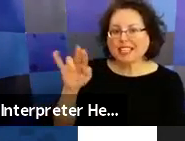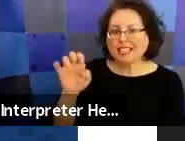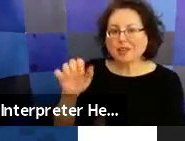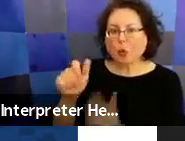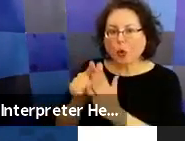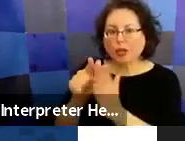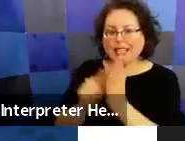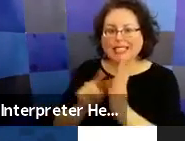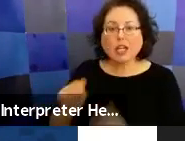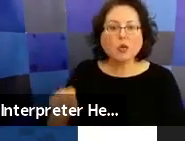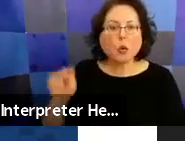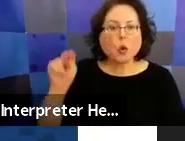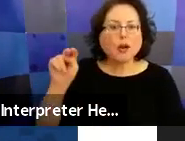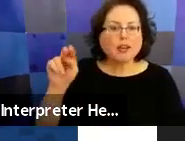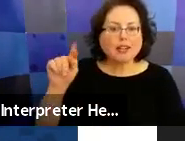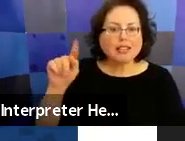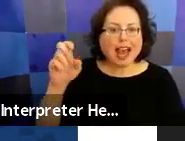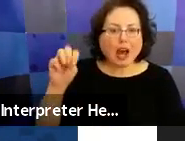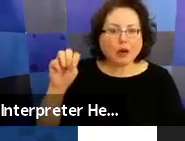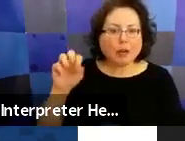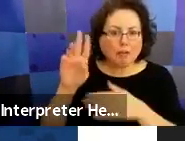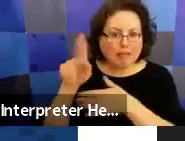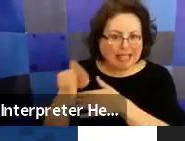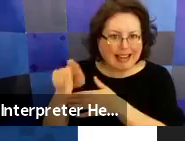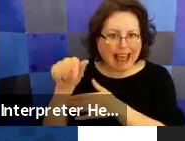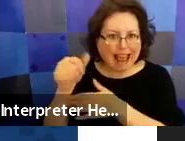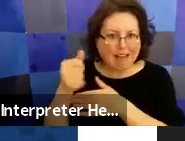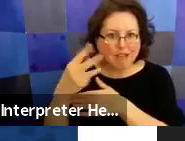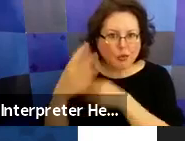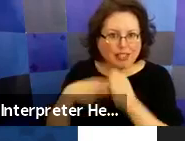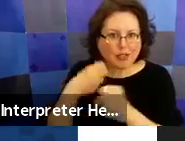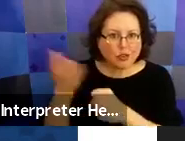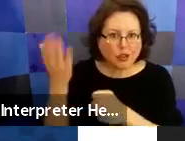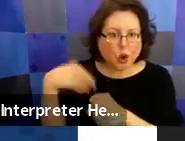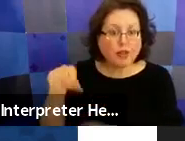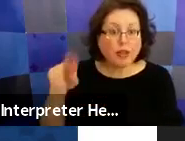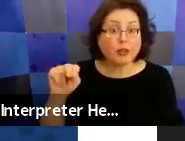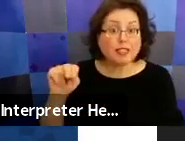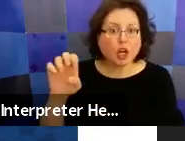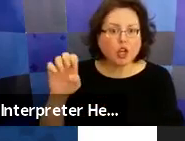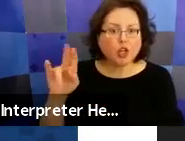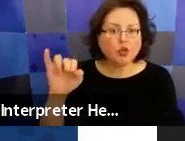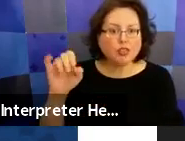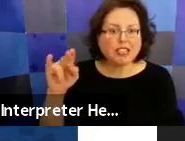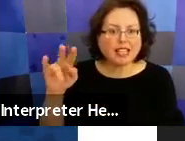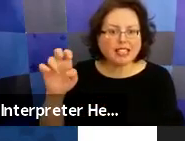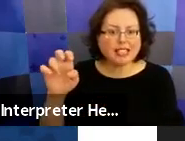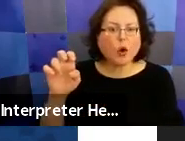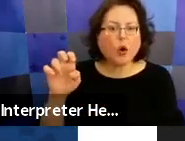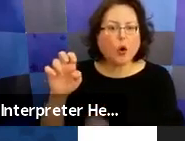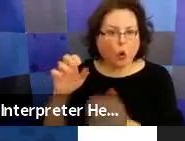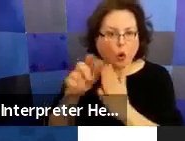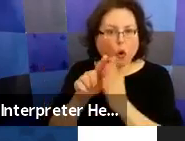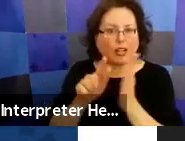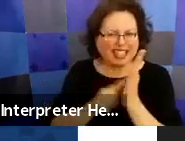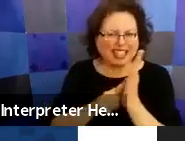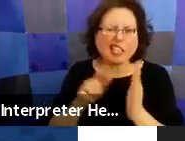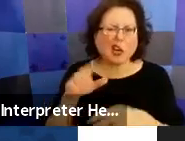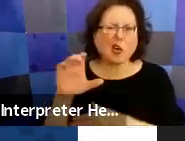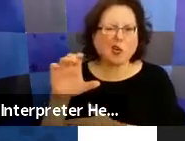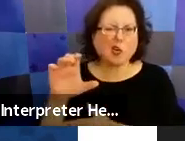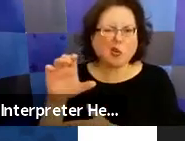Northtown, Pennsylvania, a few years ago, there was a nuisance ordinance, or what's called a crime-free ordinance, when